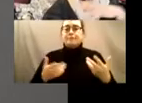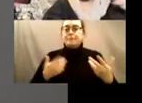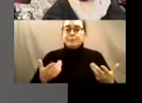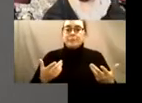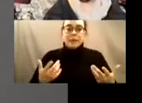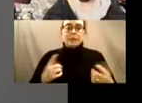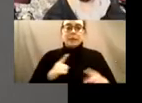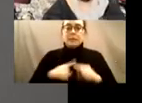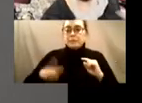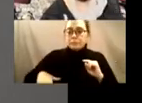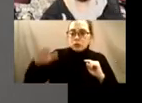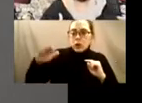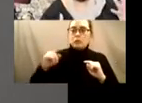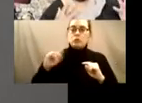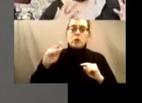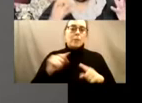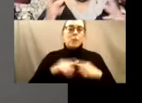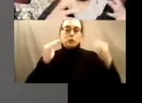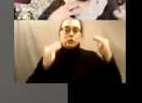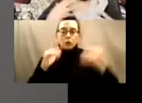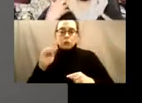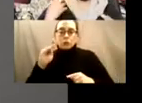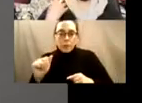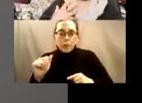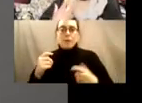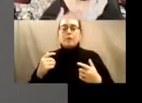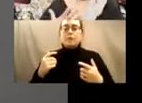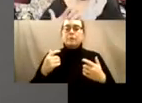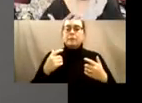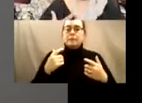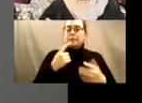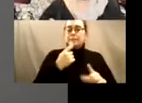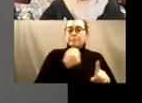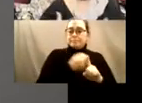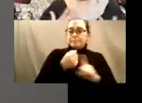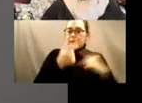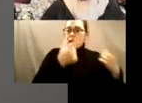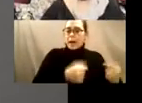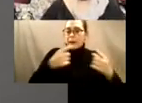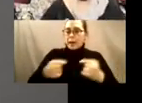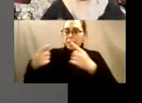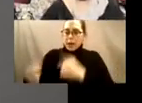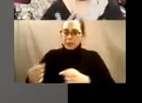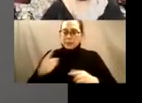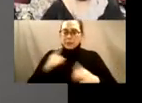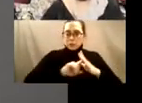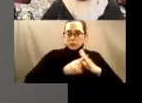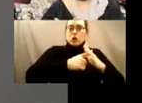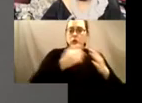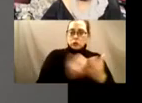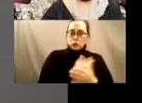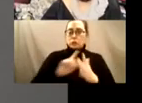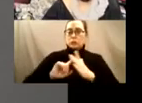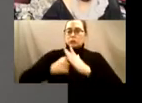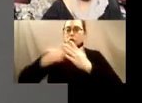elements of childhood trauma or adult trauma, there are different points that are going to be points of origin of an experience of pain or of an experience of